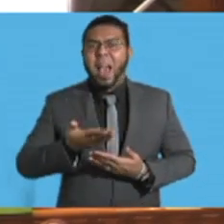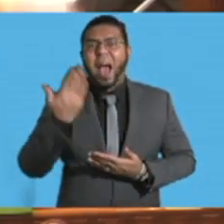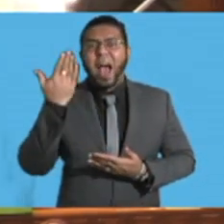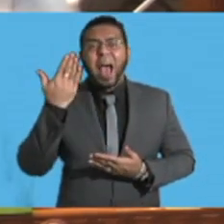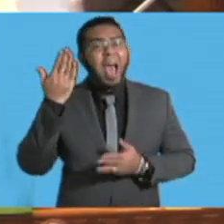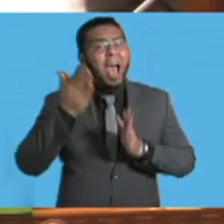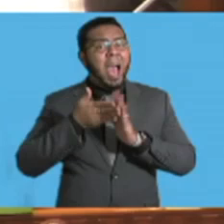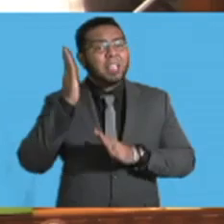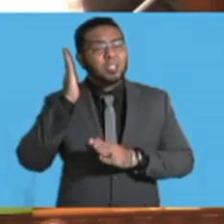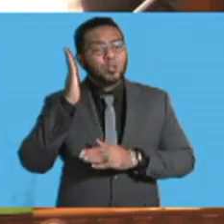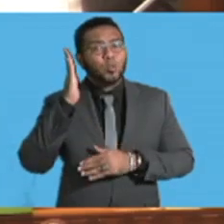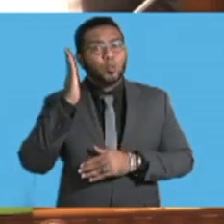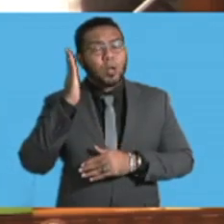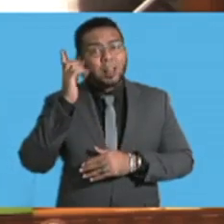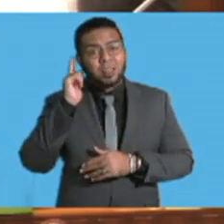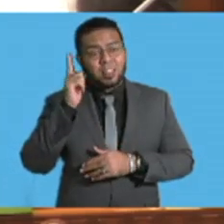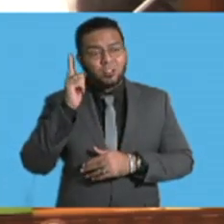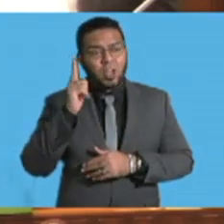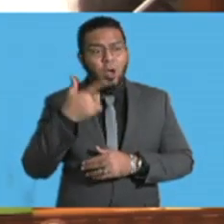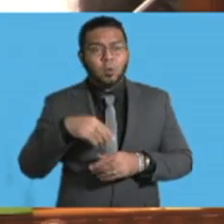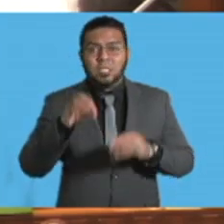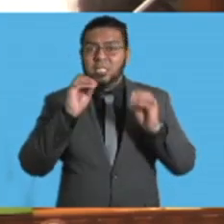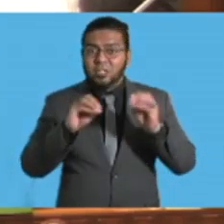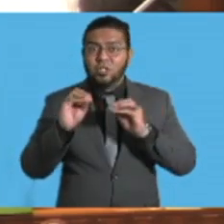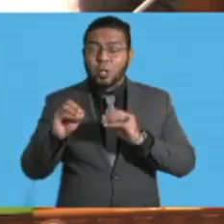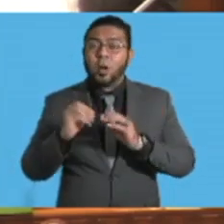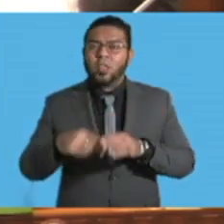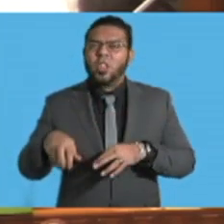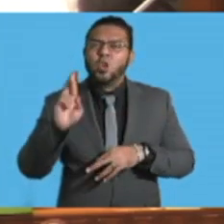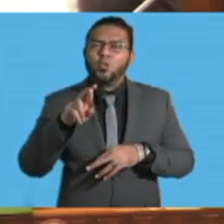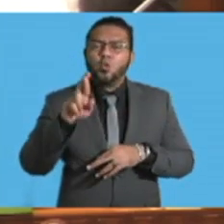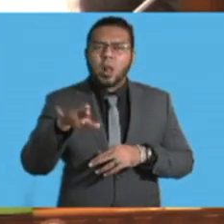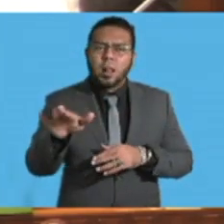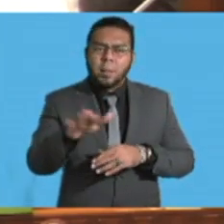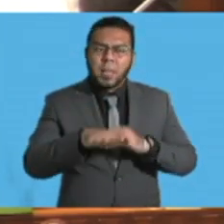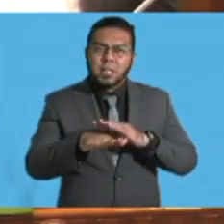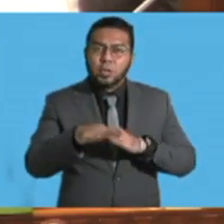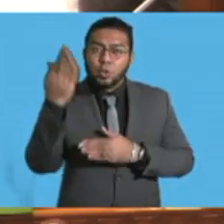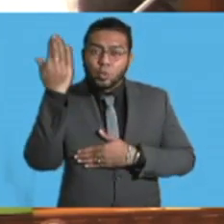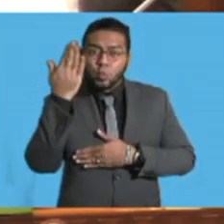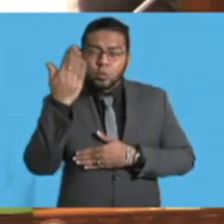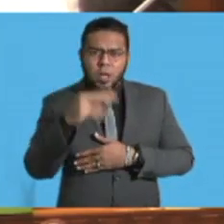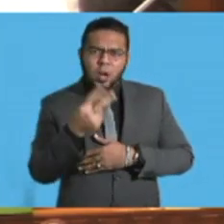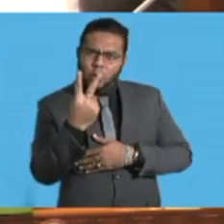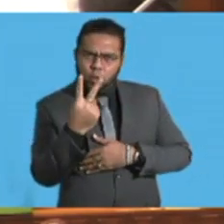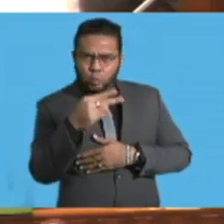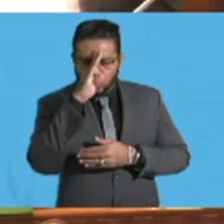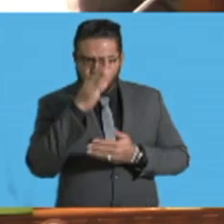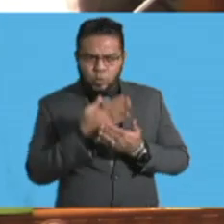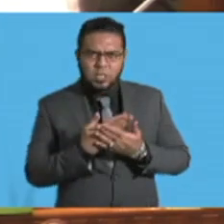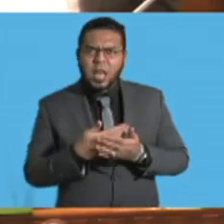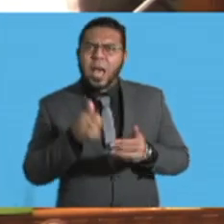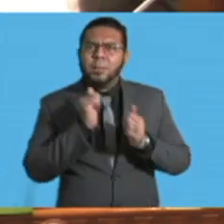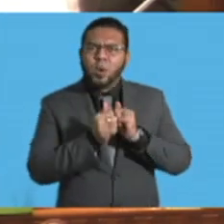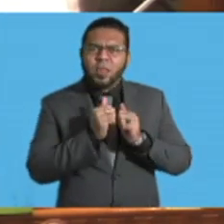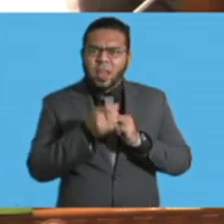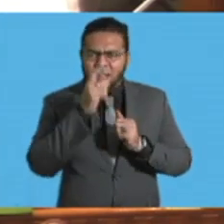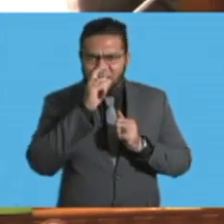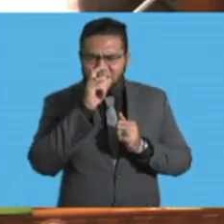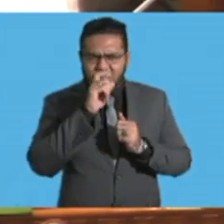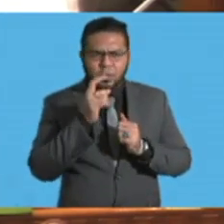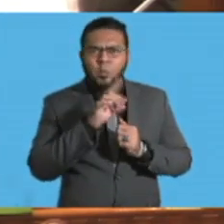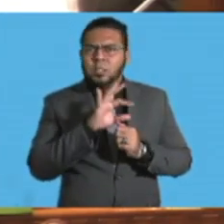teacher. I was teaching at one of the rural-based schools. There were these two students, a brother and a sister, who